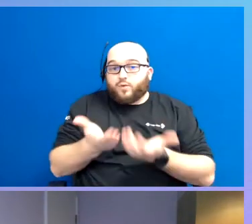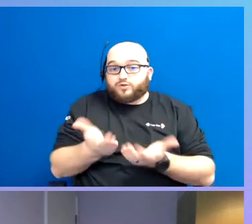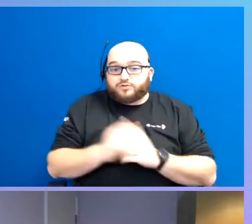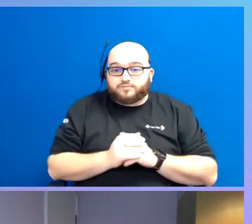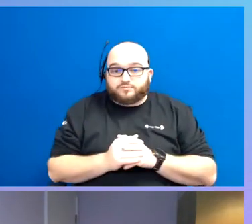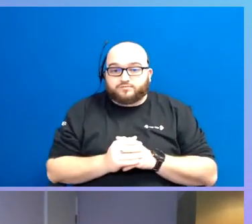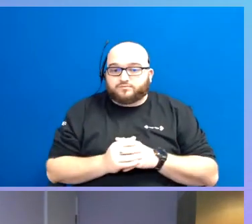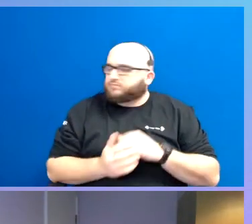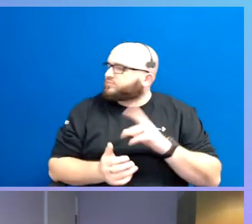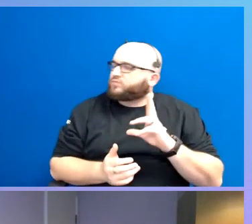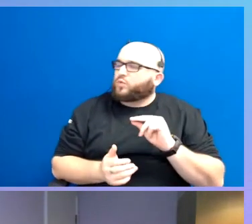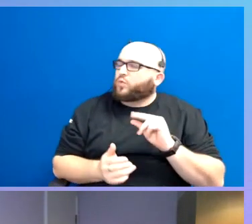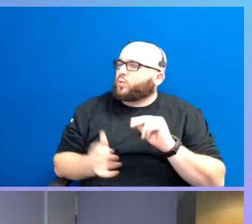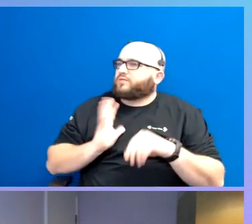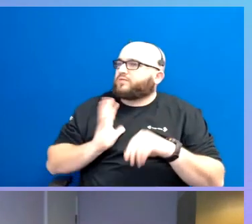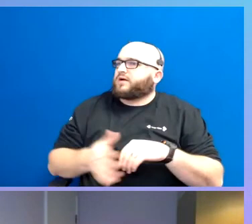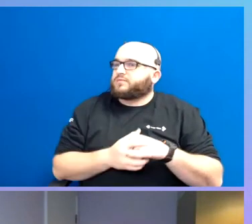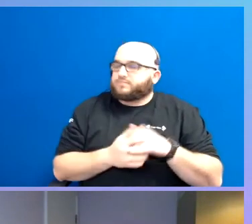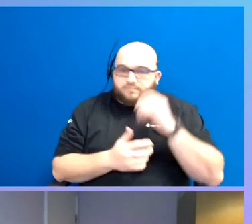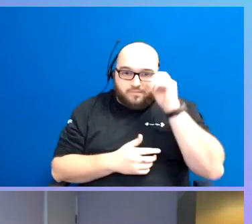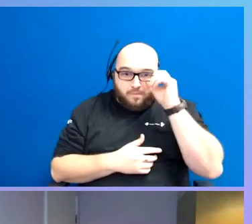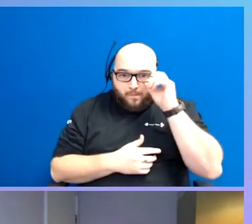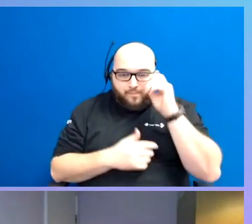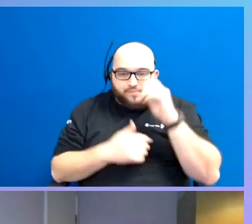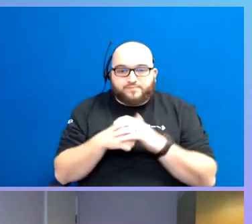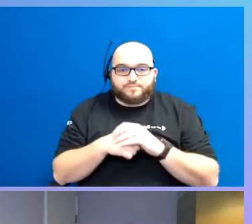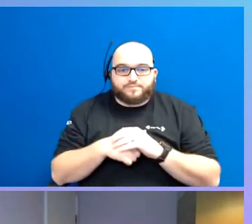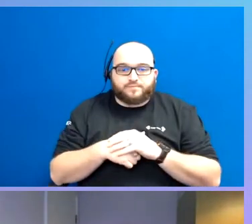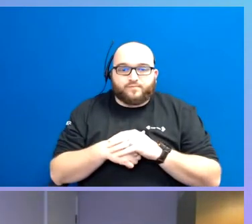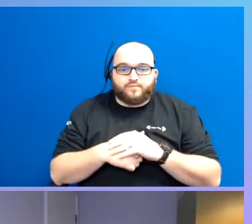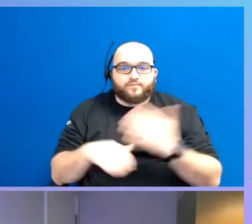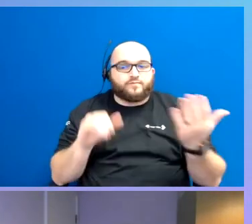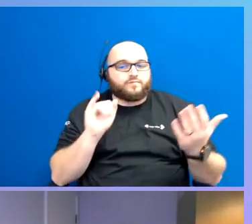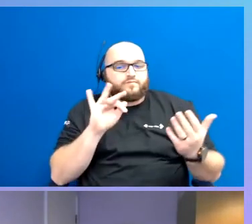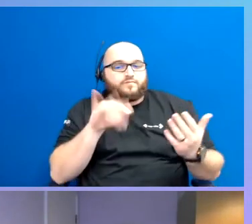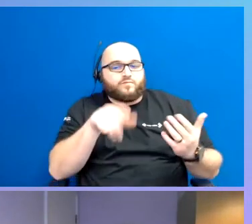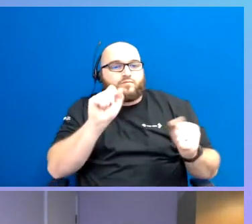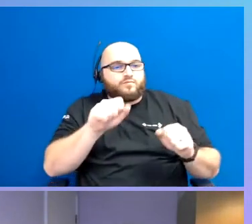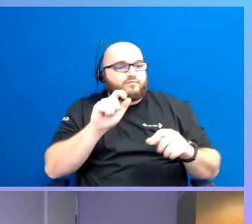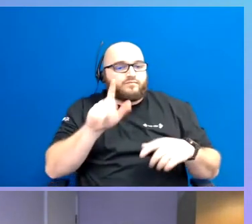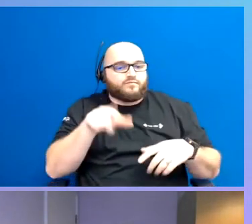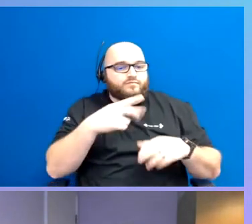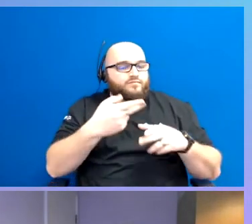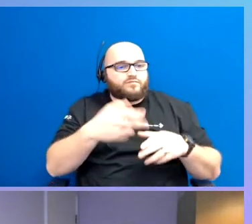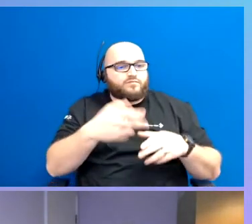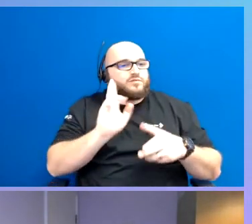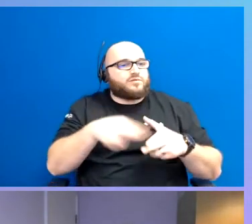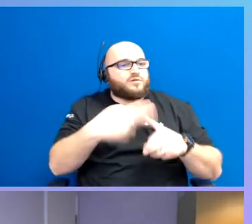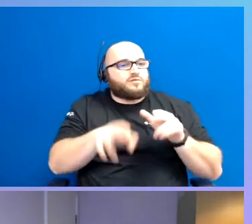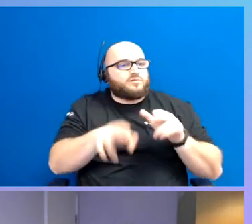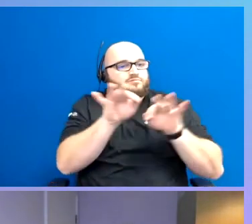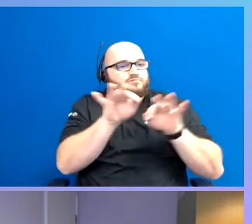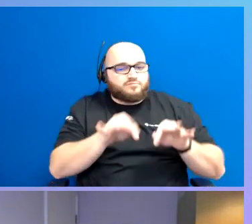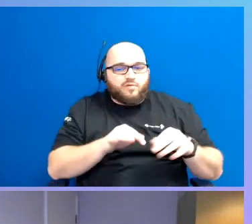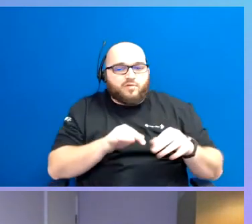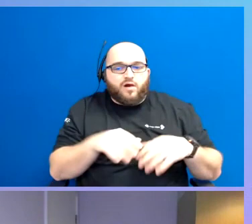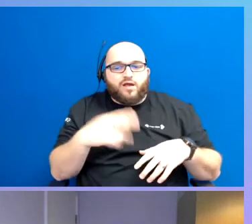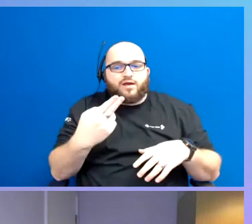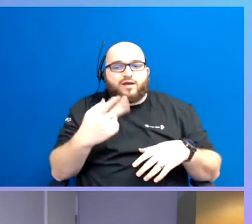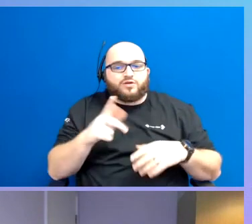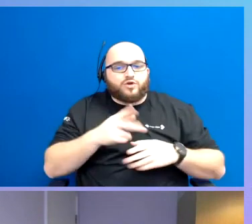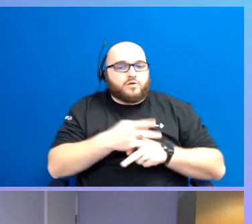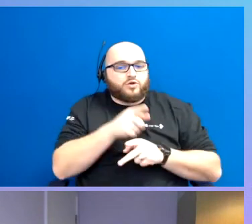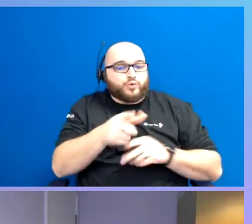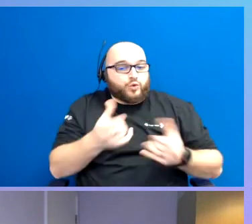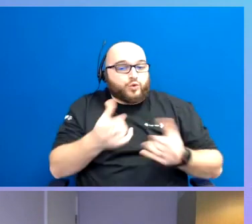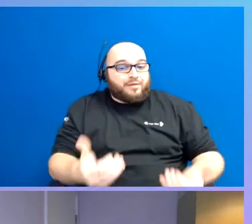fine. Okay, great. So if you could just start by telling me a little bit about the HL products you